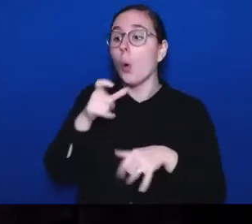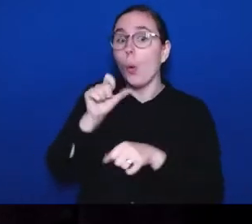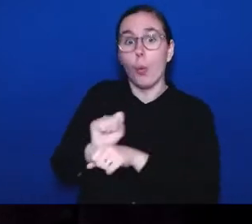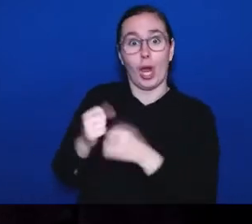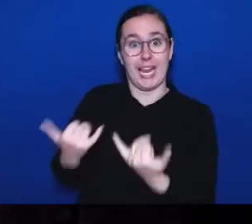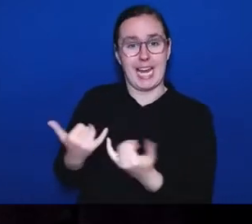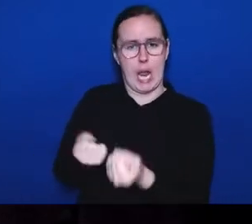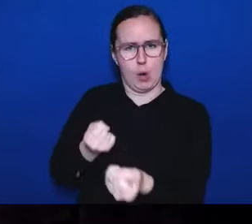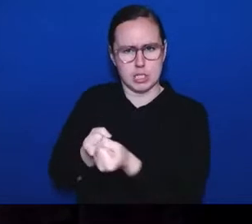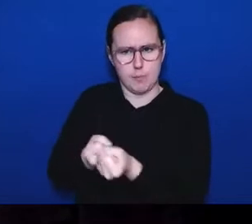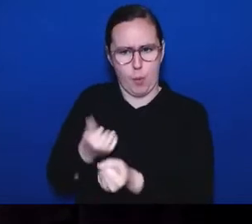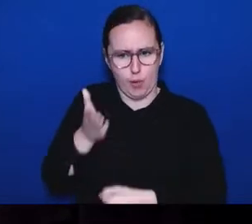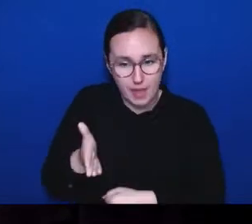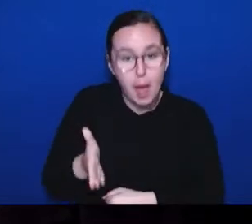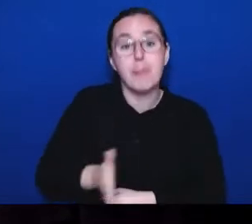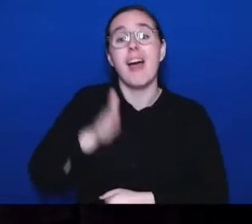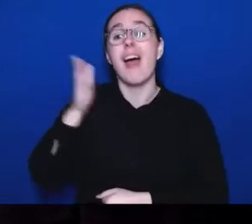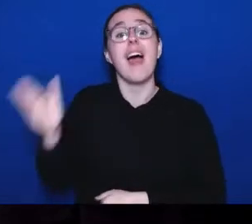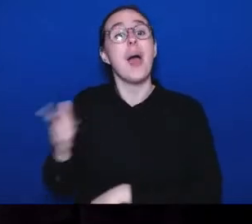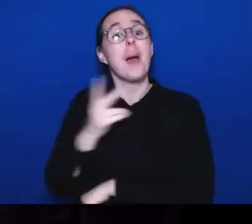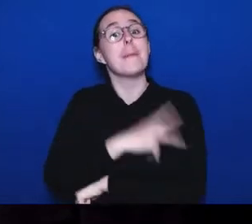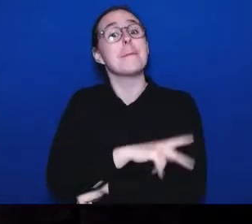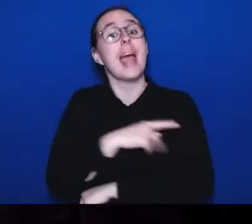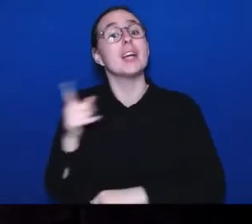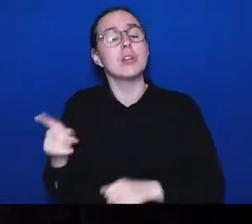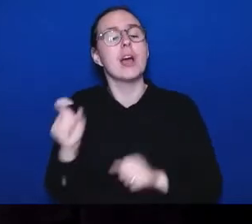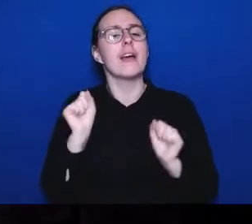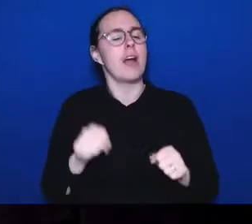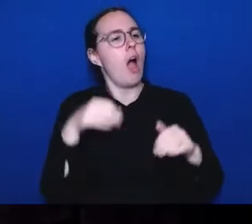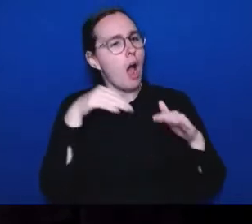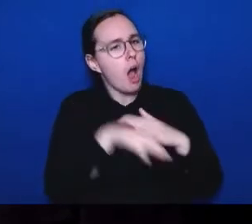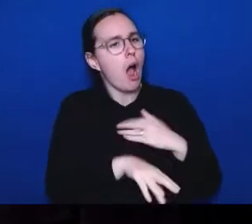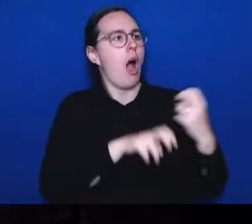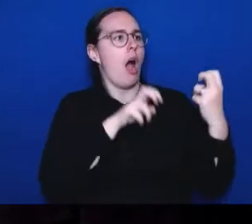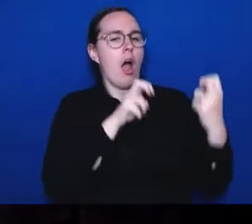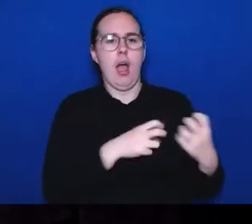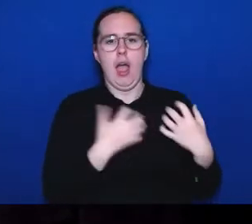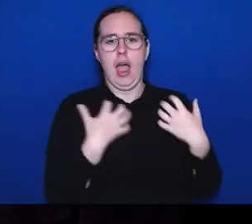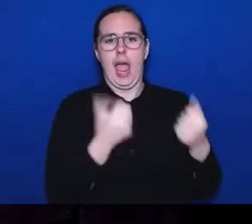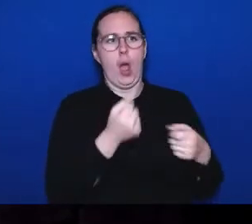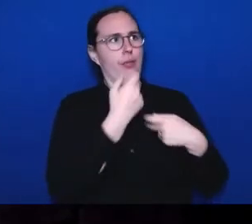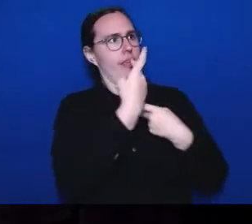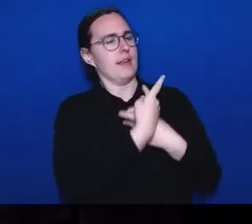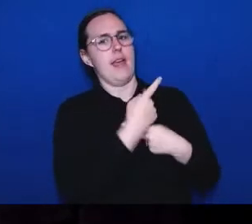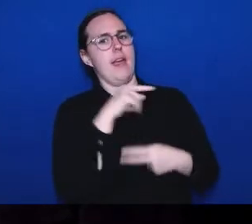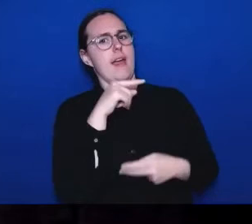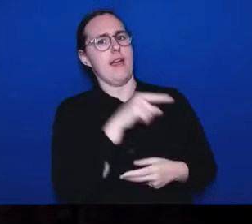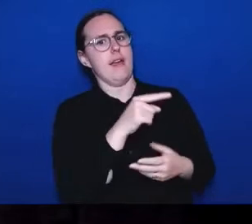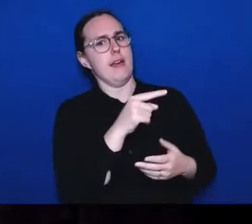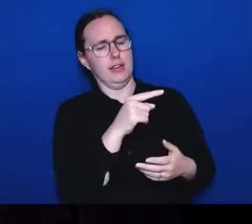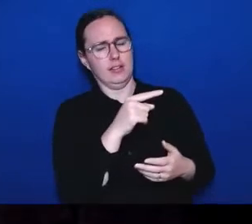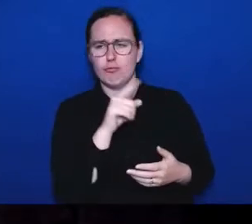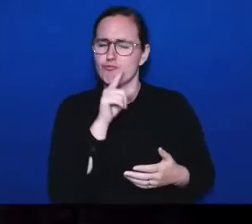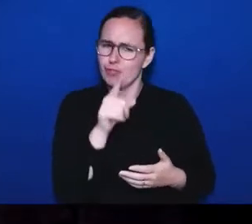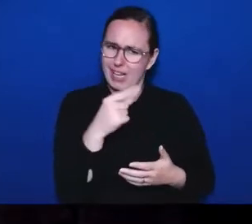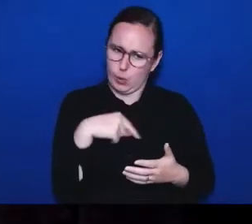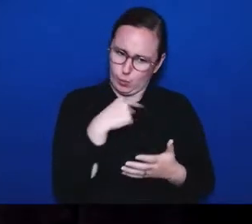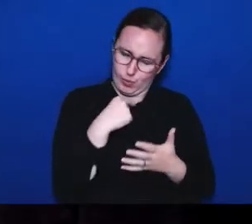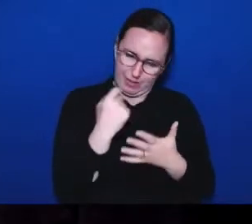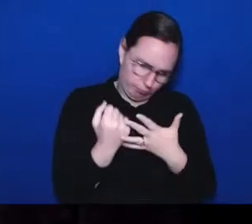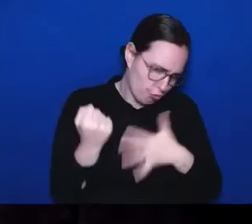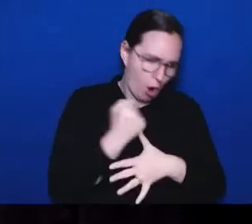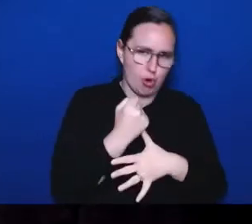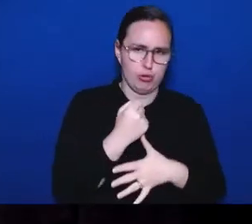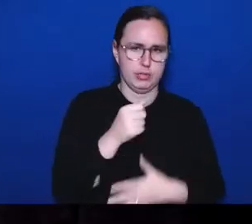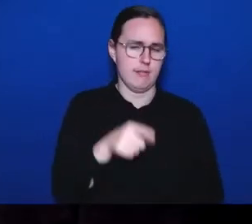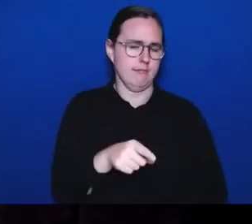they need. And that's what matters most, making sure patients get access to that care. This new payment model, which will be